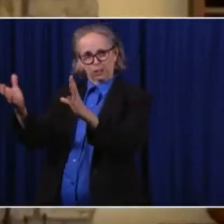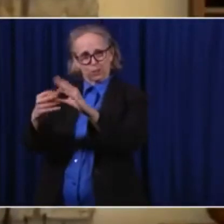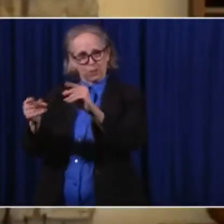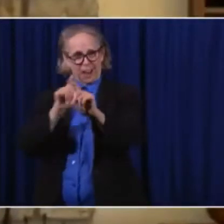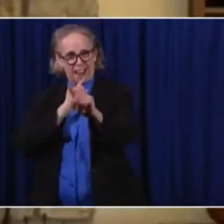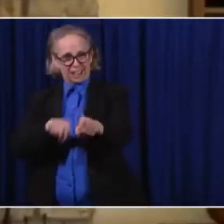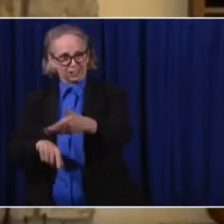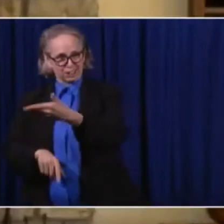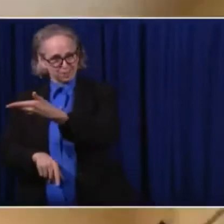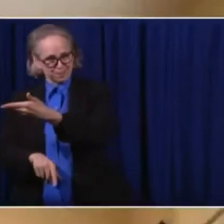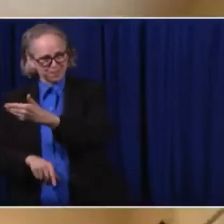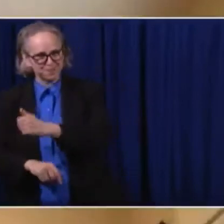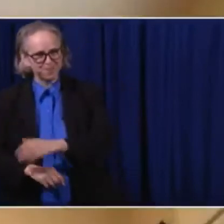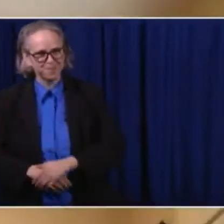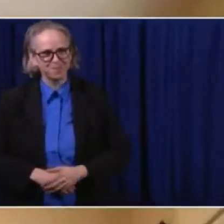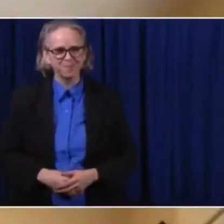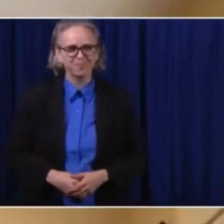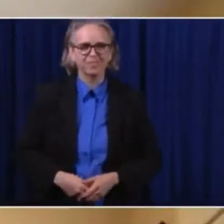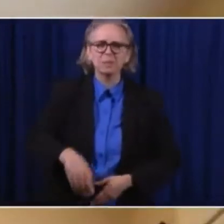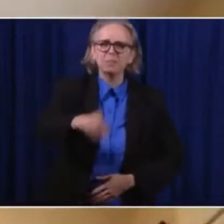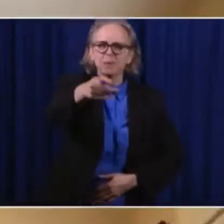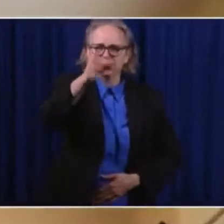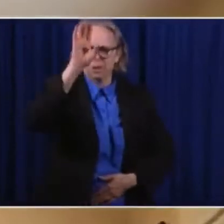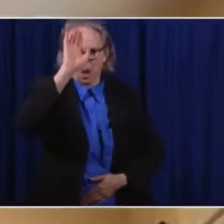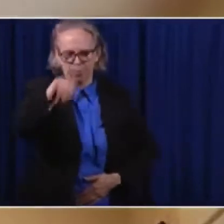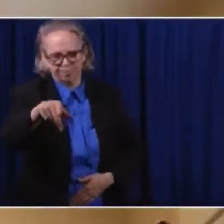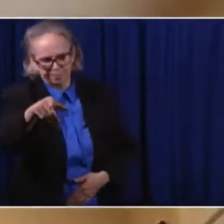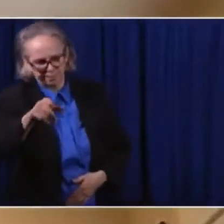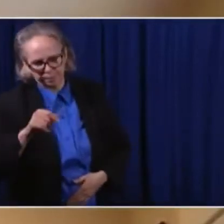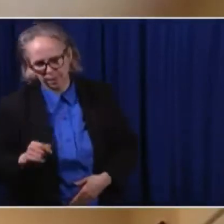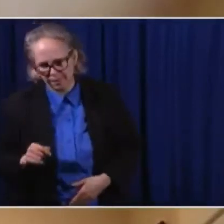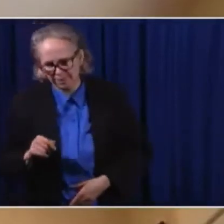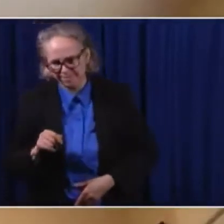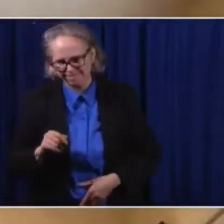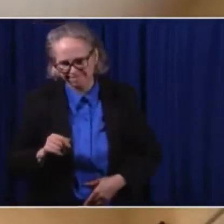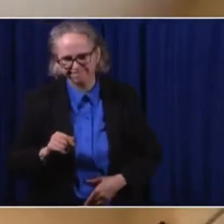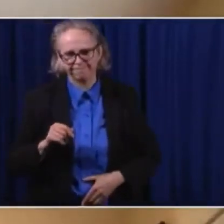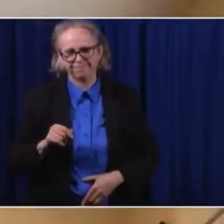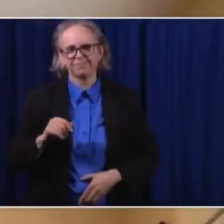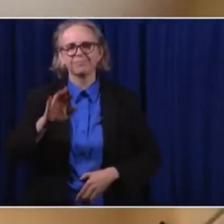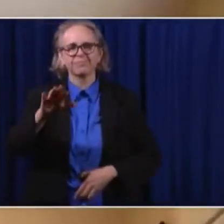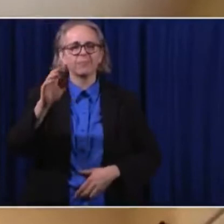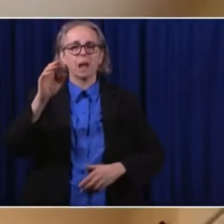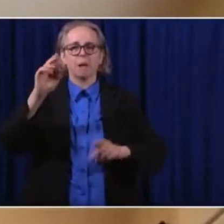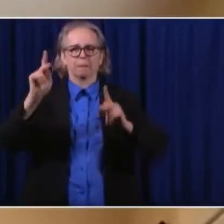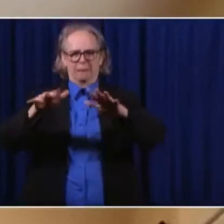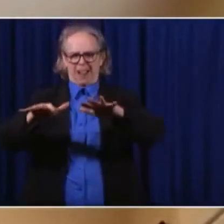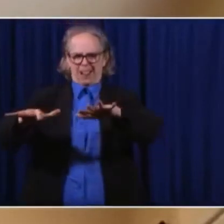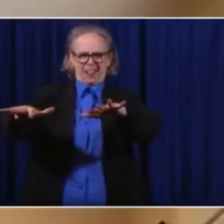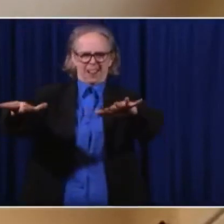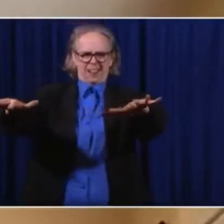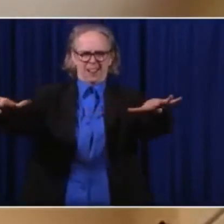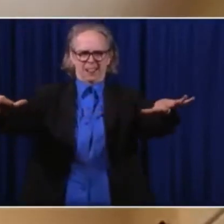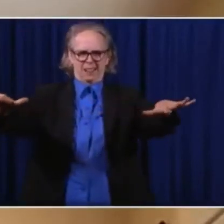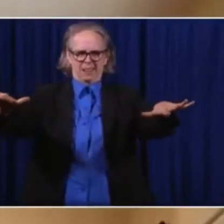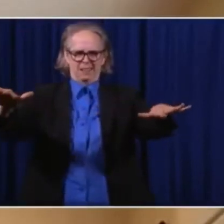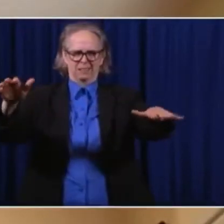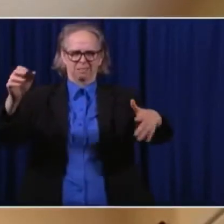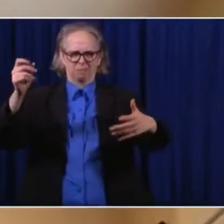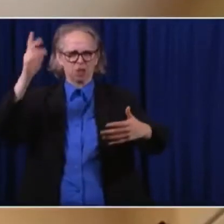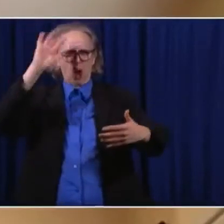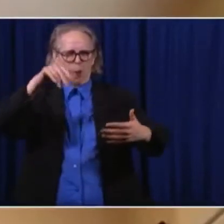would caution anyone looking at a particular study and using it as a basis for